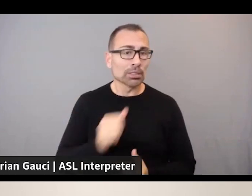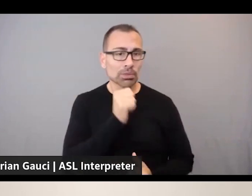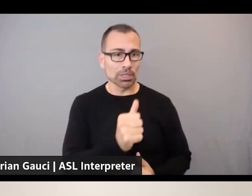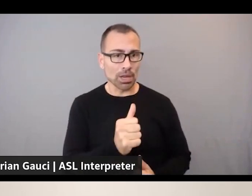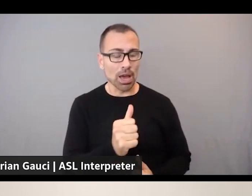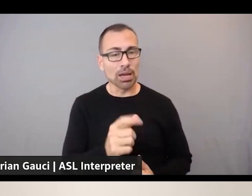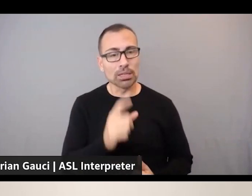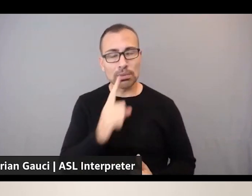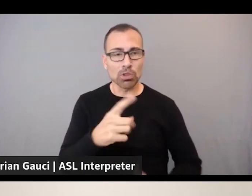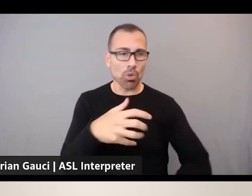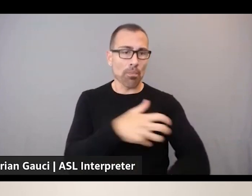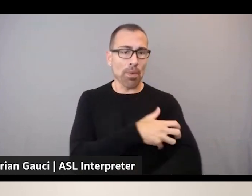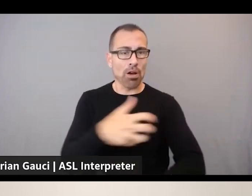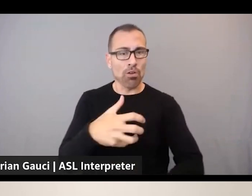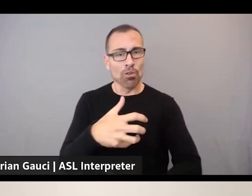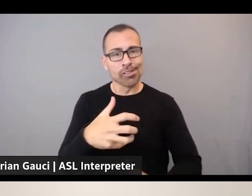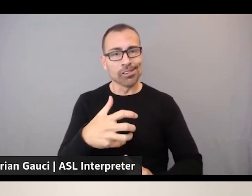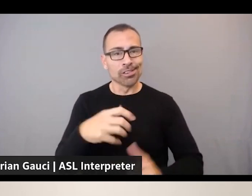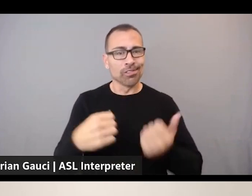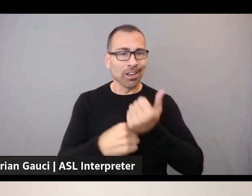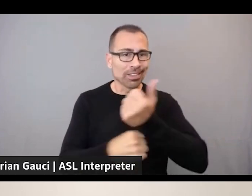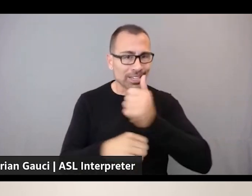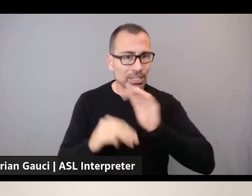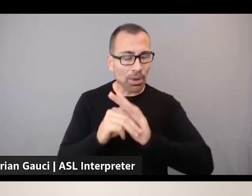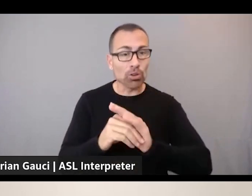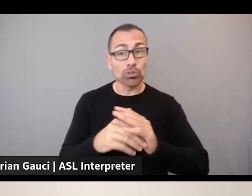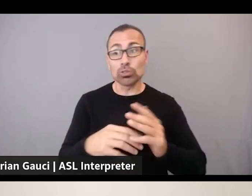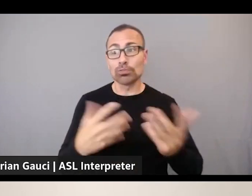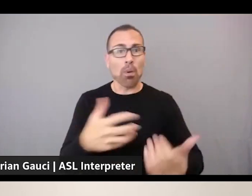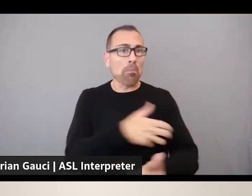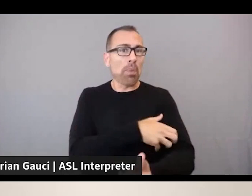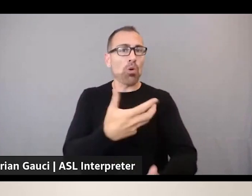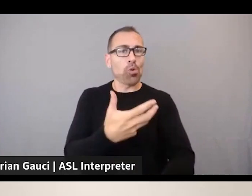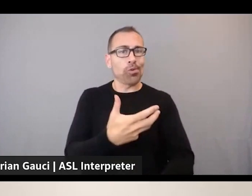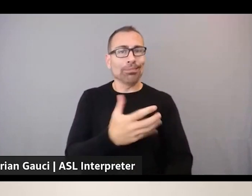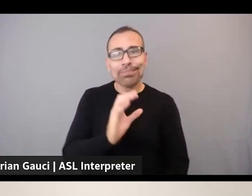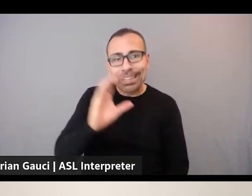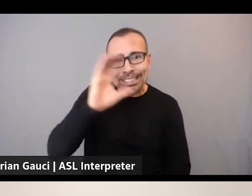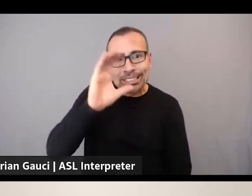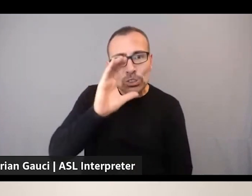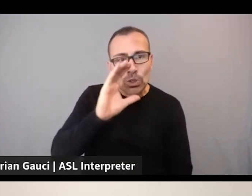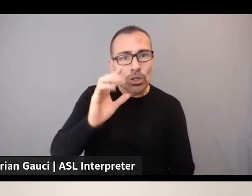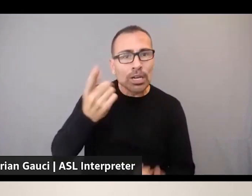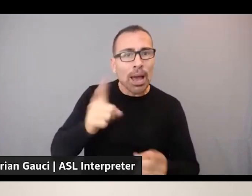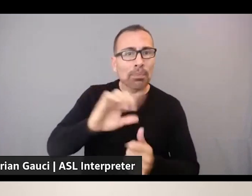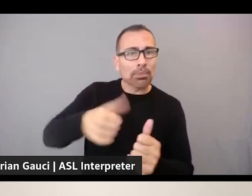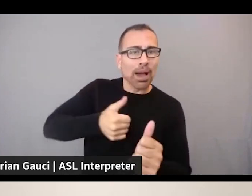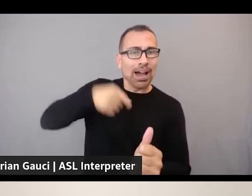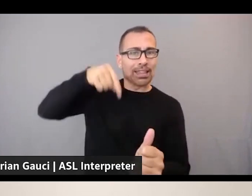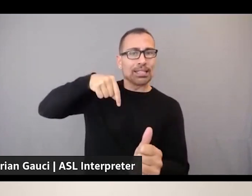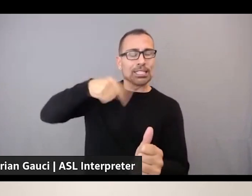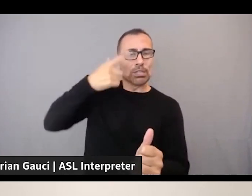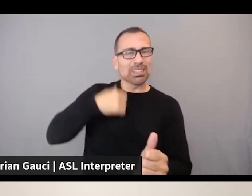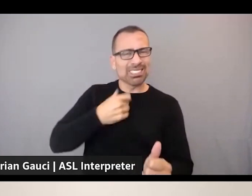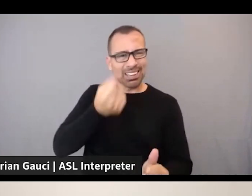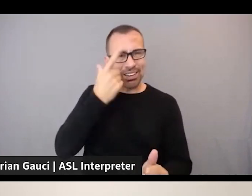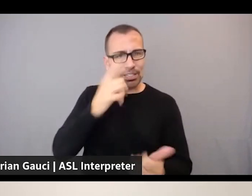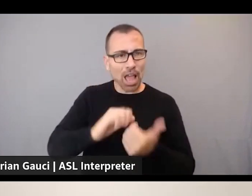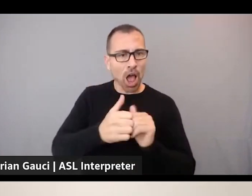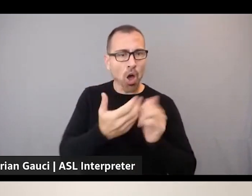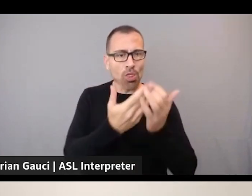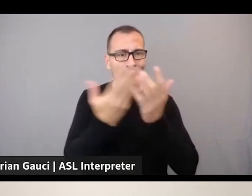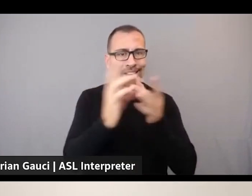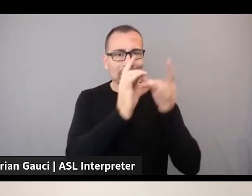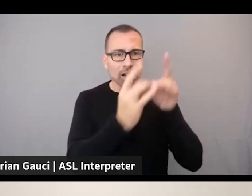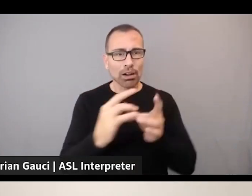powering things like search behind the scenes because they're able to really understand the connections between things. So, instead of